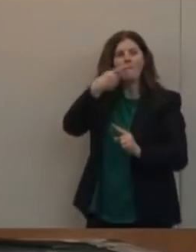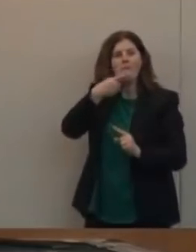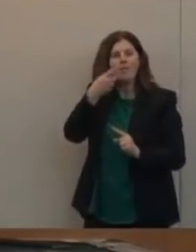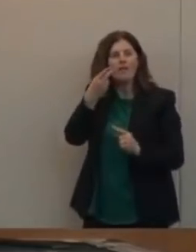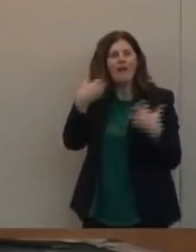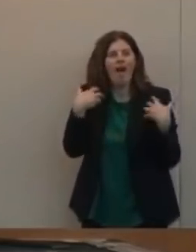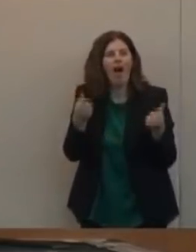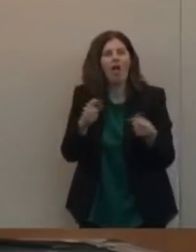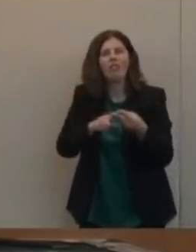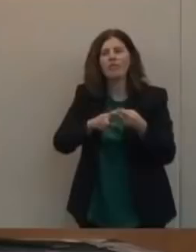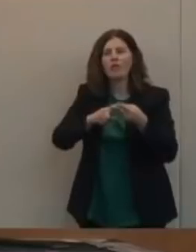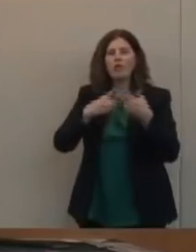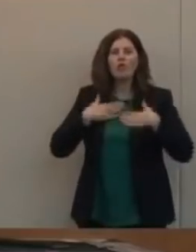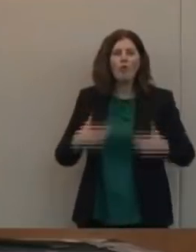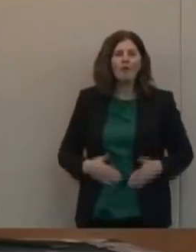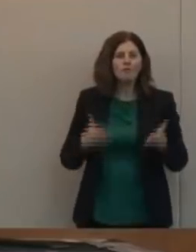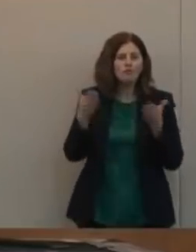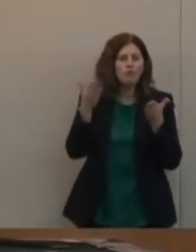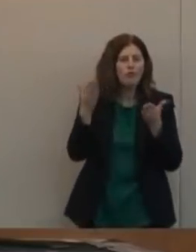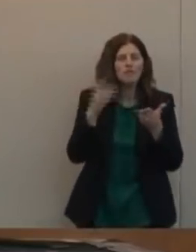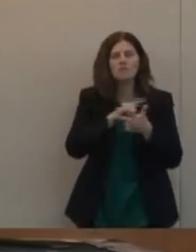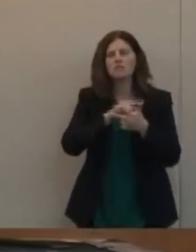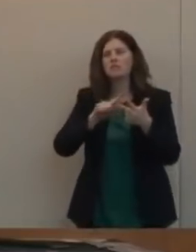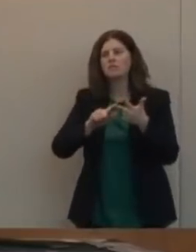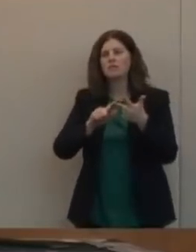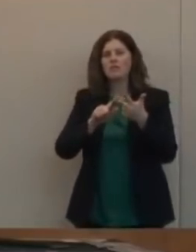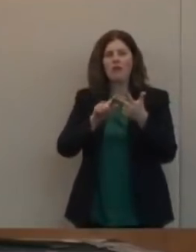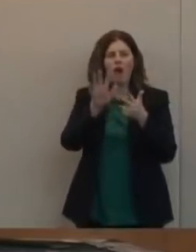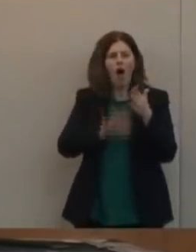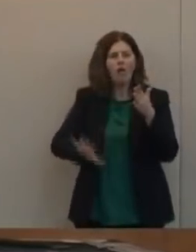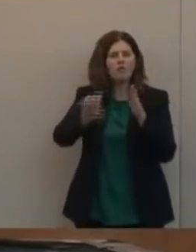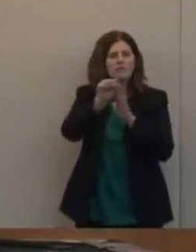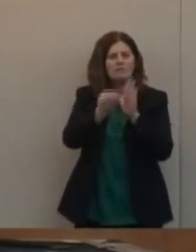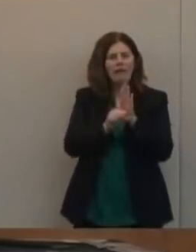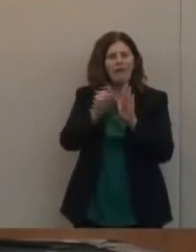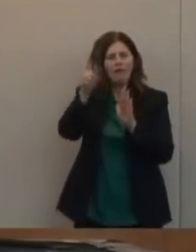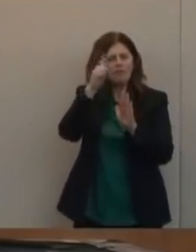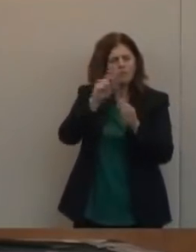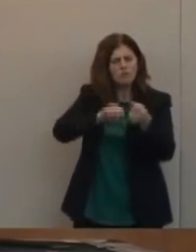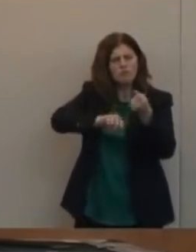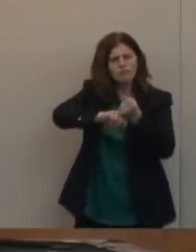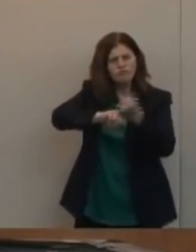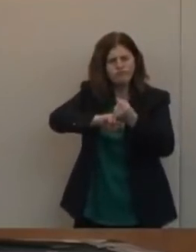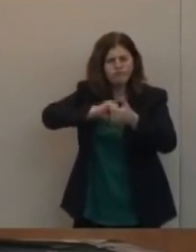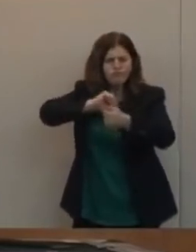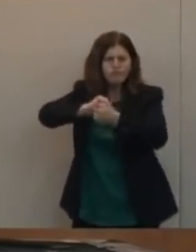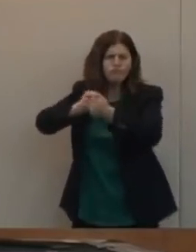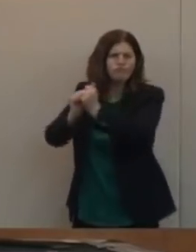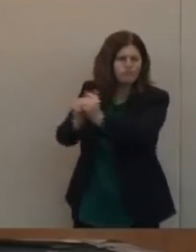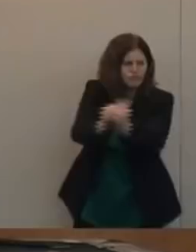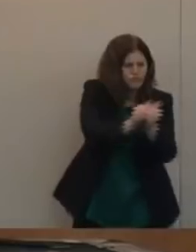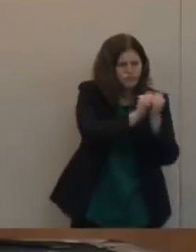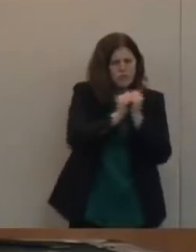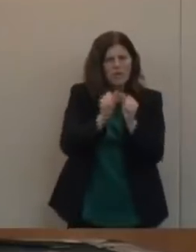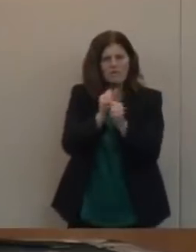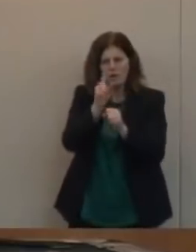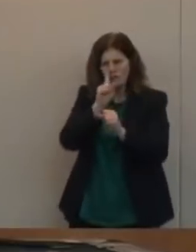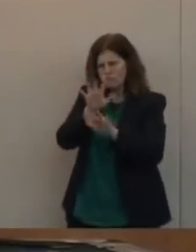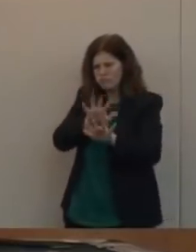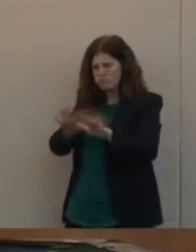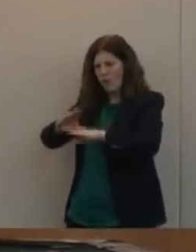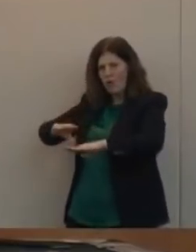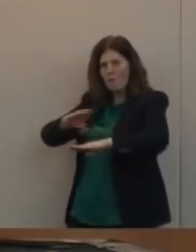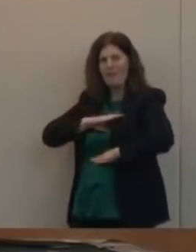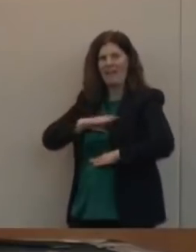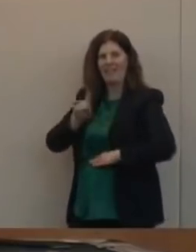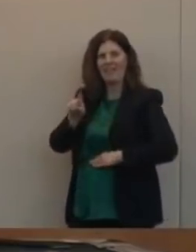from the Human Services Department, and support from everyone in state government who's working collectively to make sure that we're meeting the needs